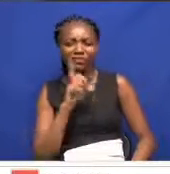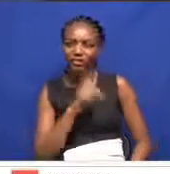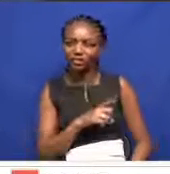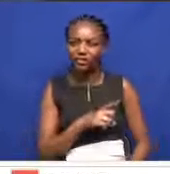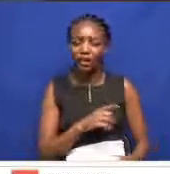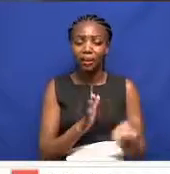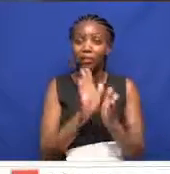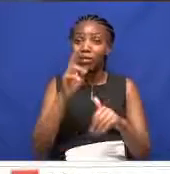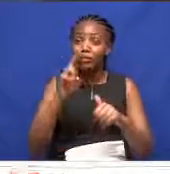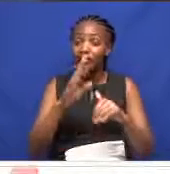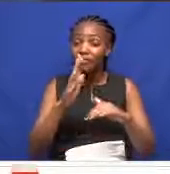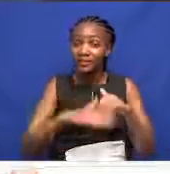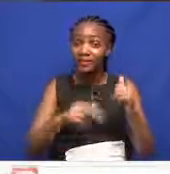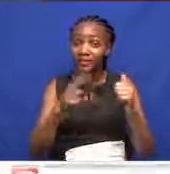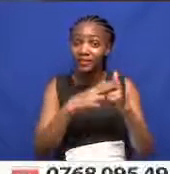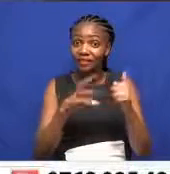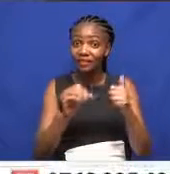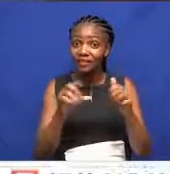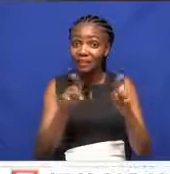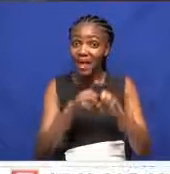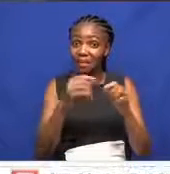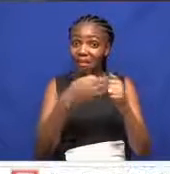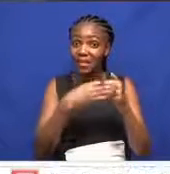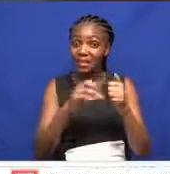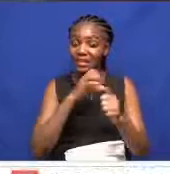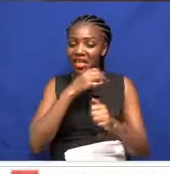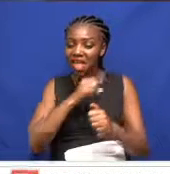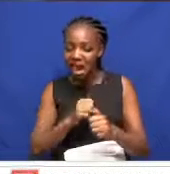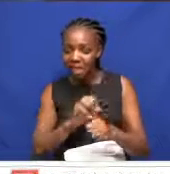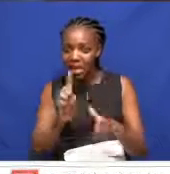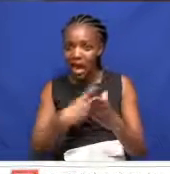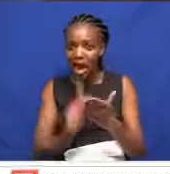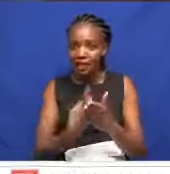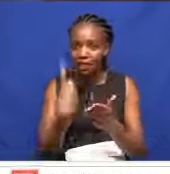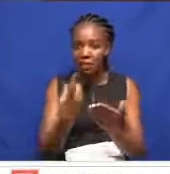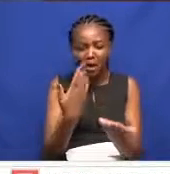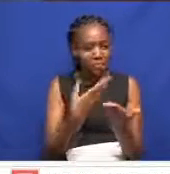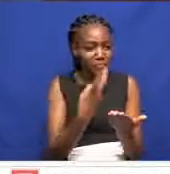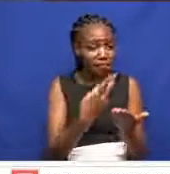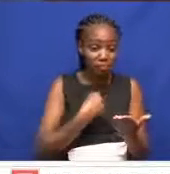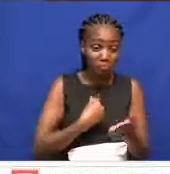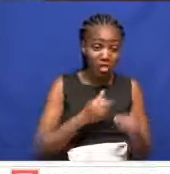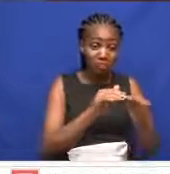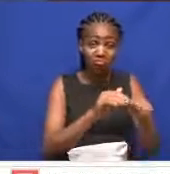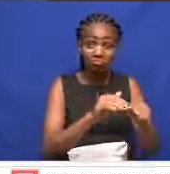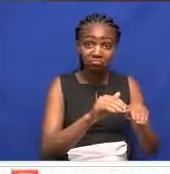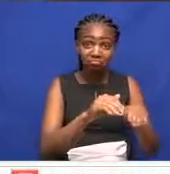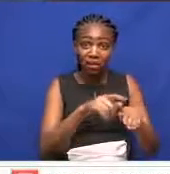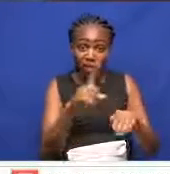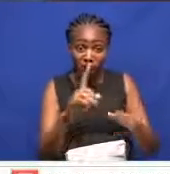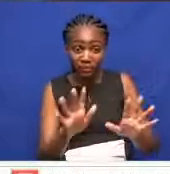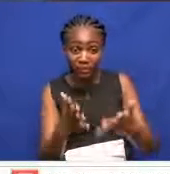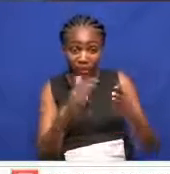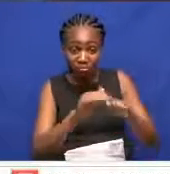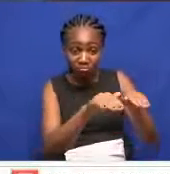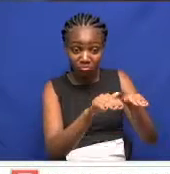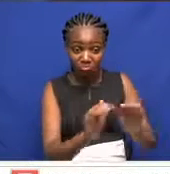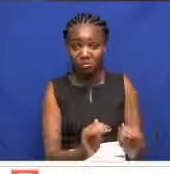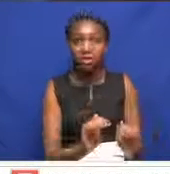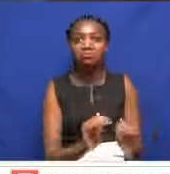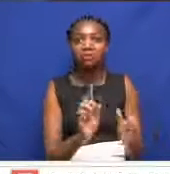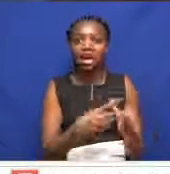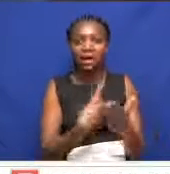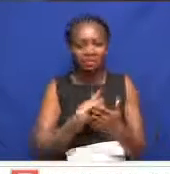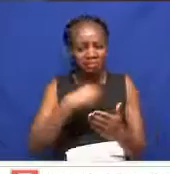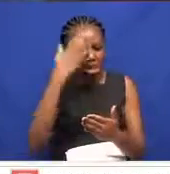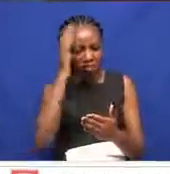above 70, 80 years, Mr. Speaker. And some of them, one or two, I attended their burial, Mr. Speaker. They were really, really in dire